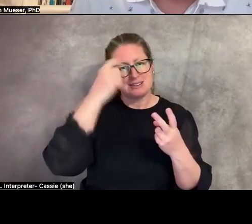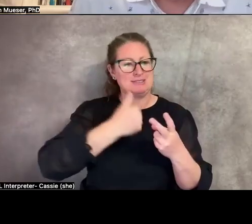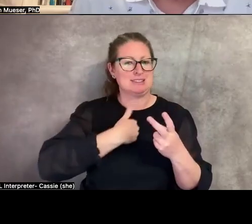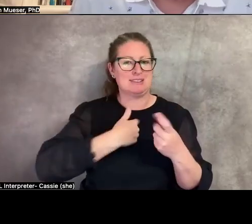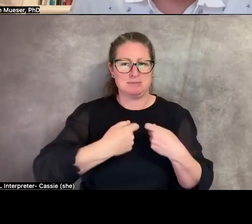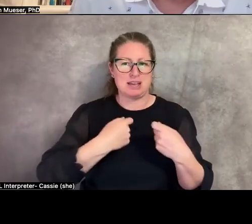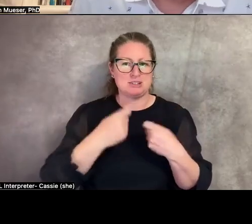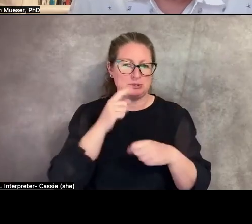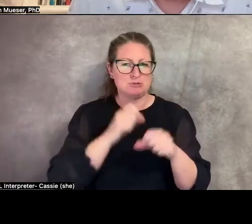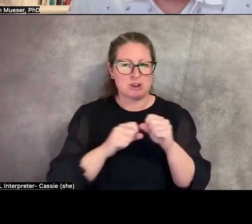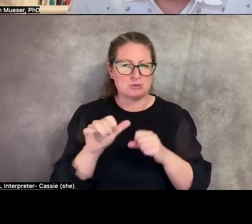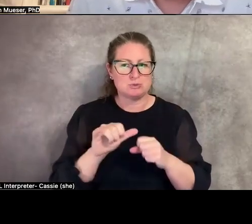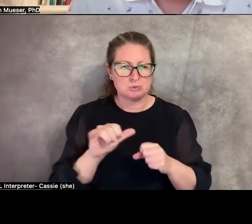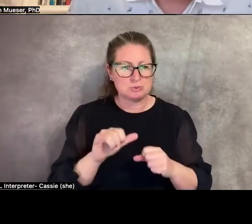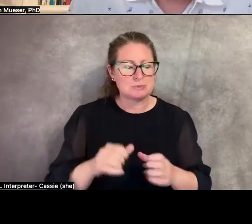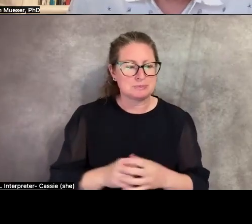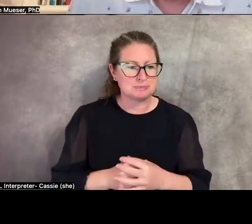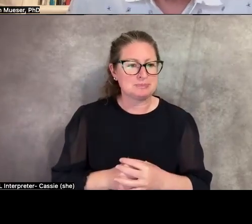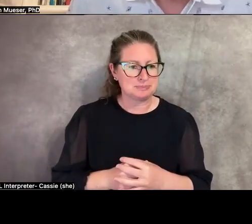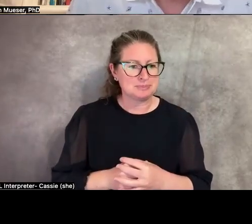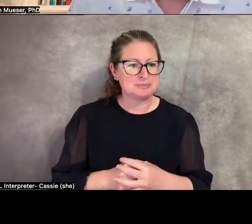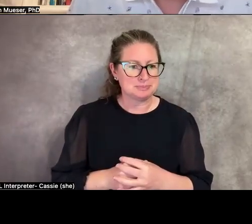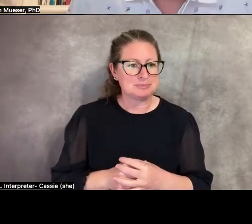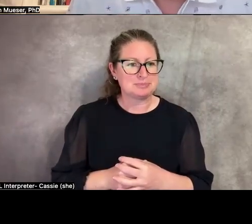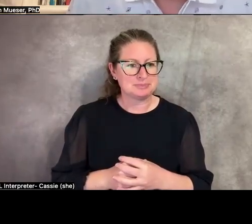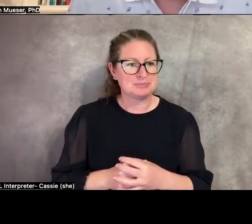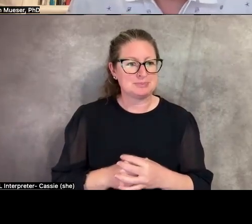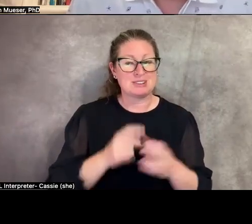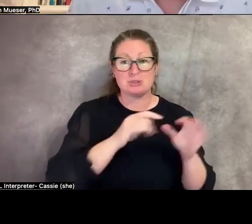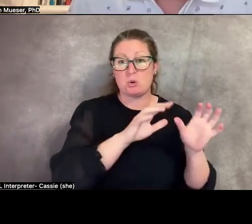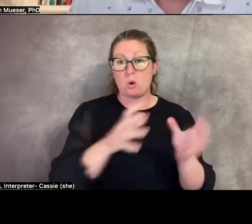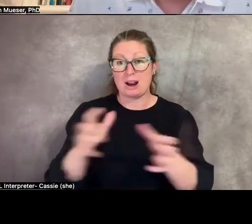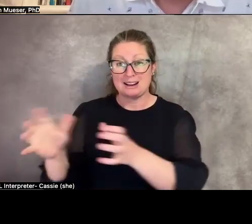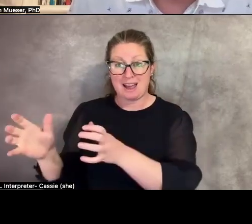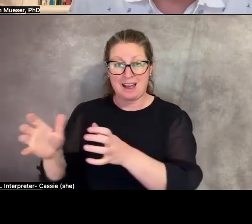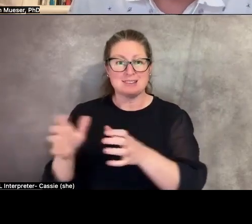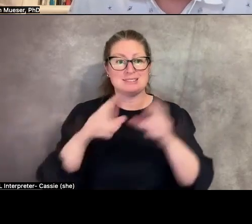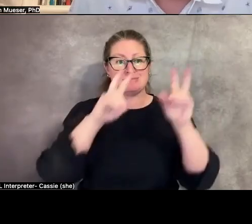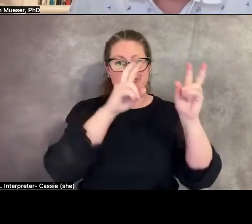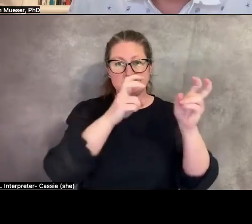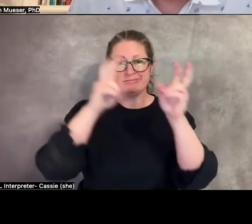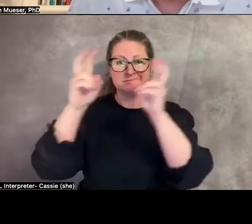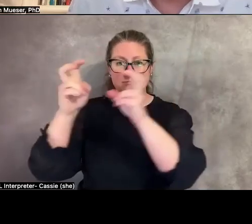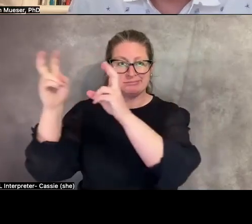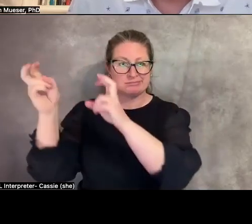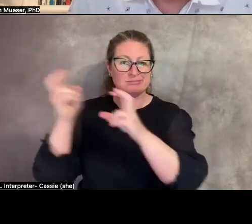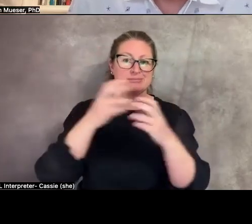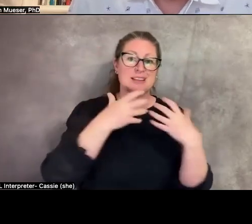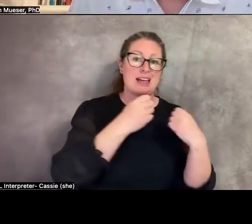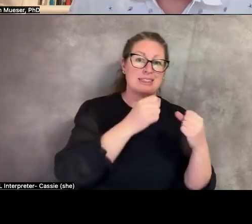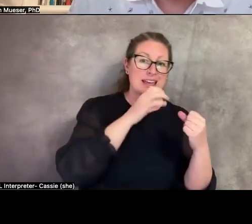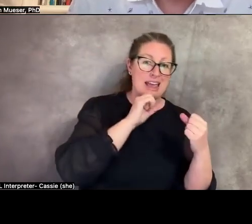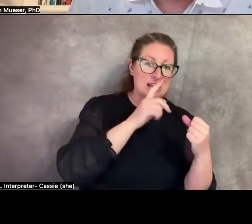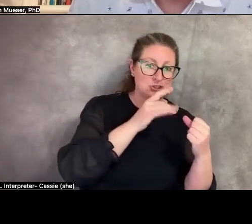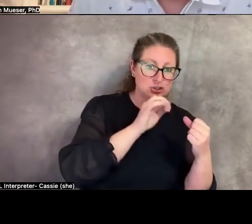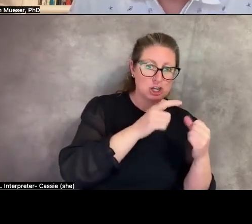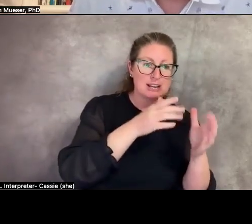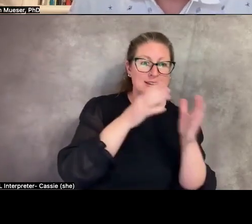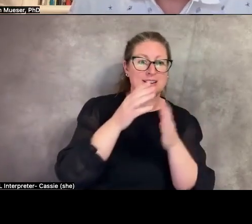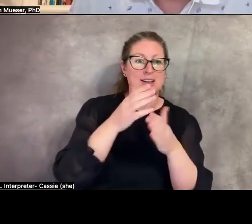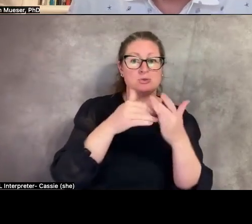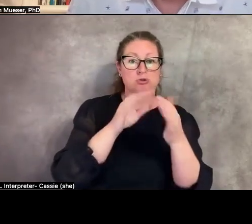self-management strategies. And they are organized in terms of these themes: healthy aging, social connection, healthy